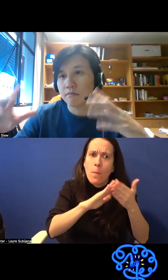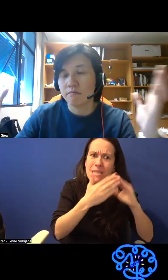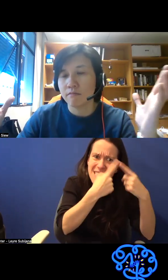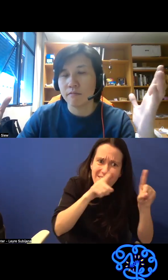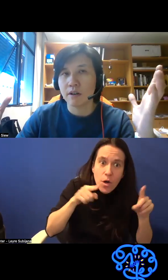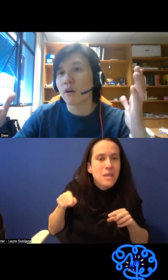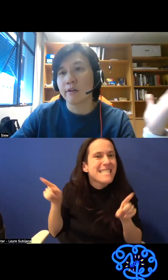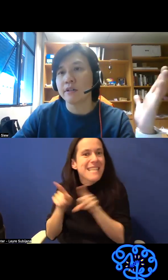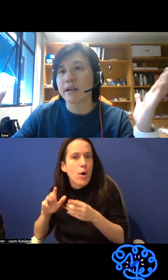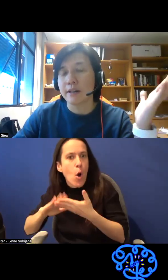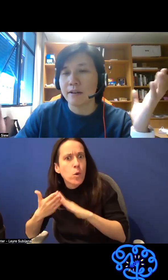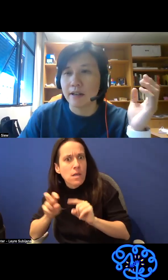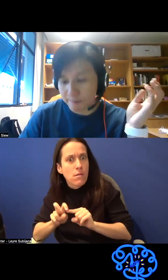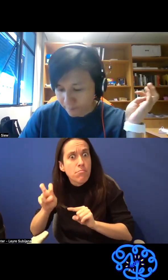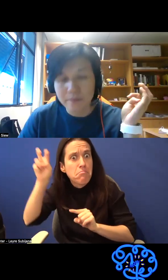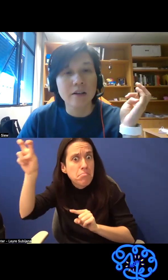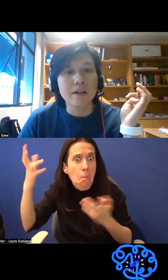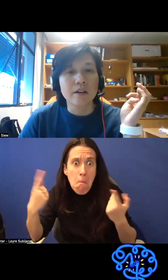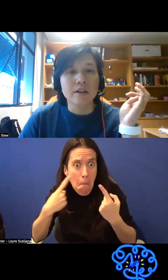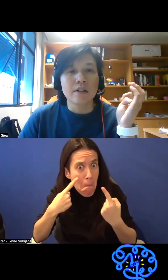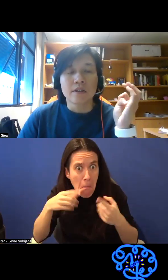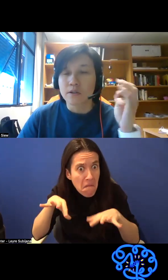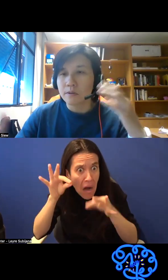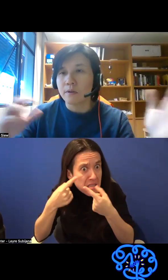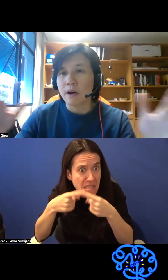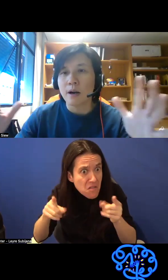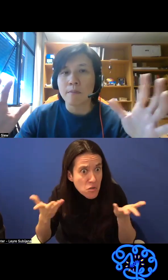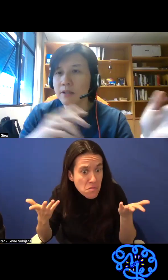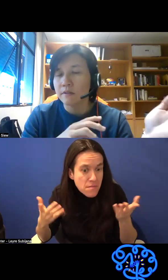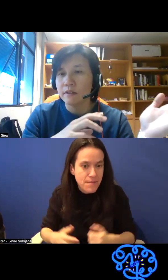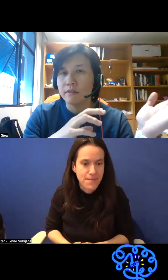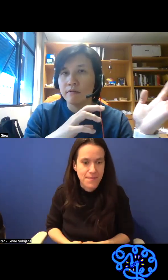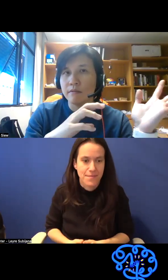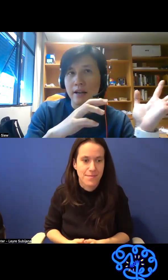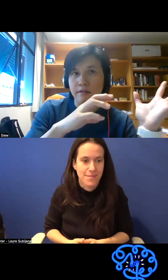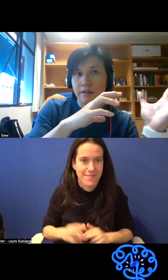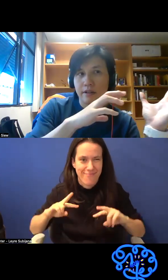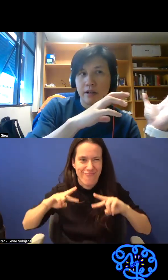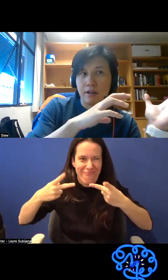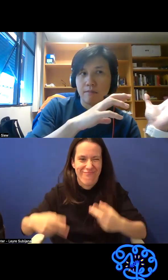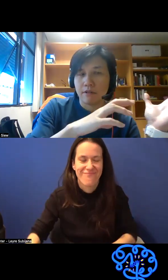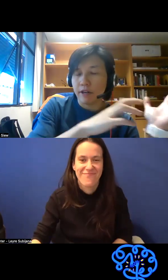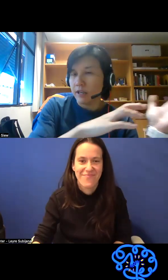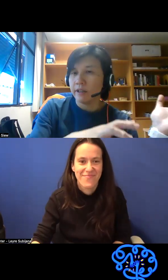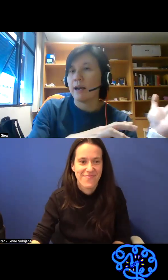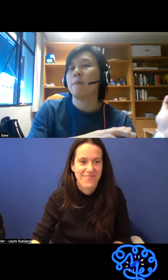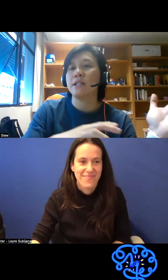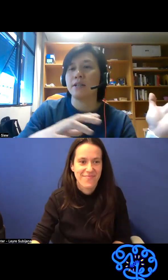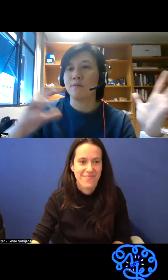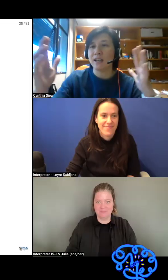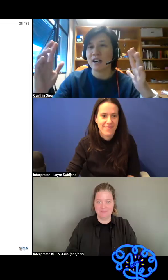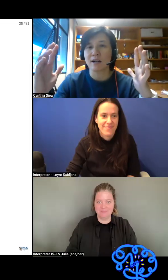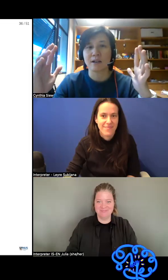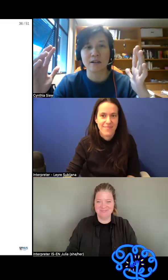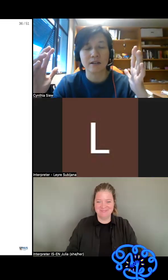uh, for our design. Yeah. So based on that criteria that I